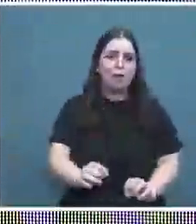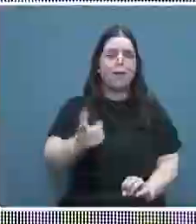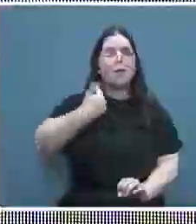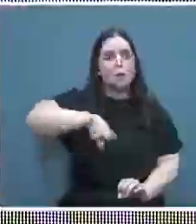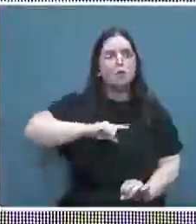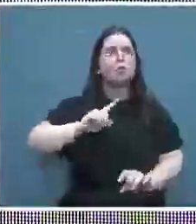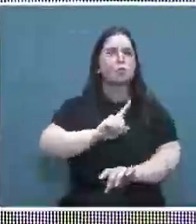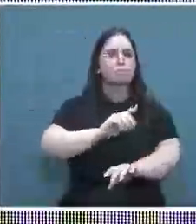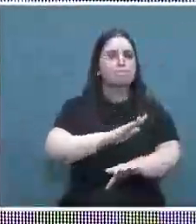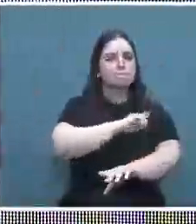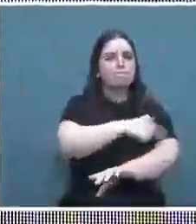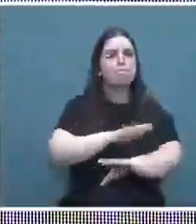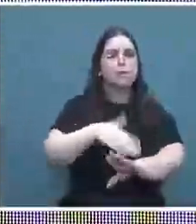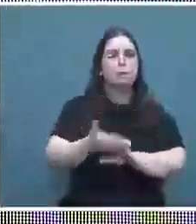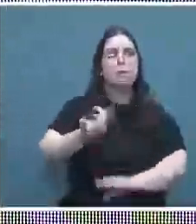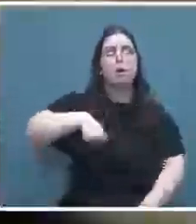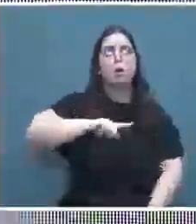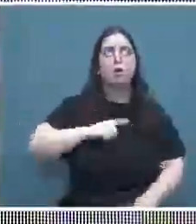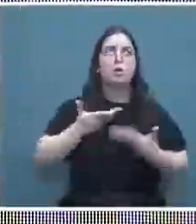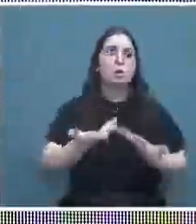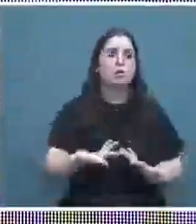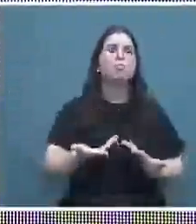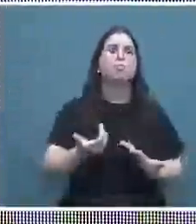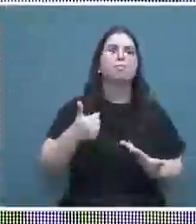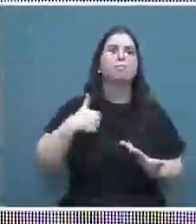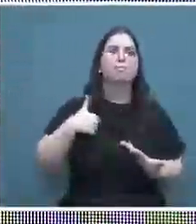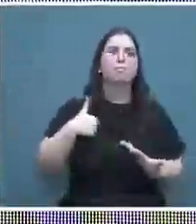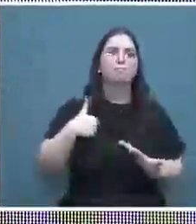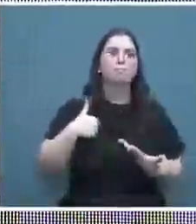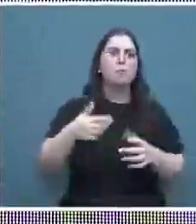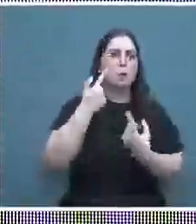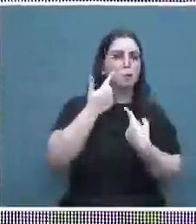presenting here the UPF, Universal Peace Federation, which was founded by